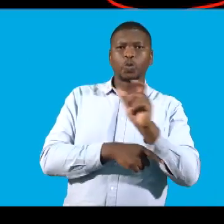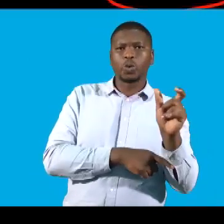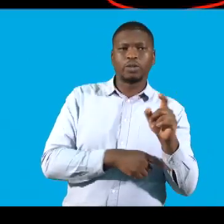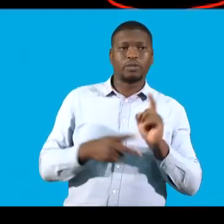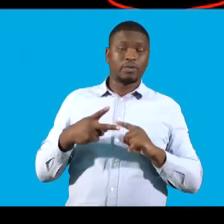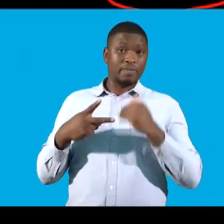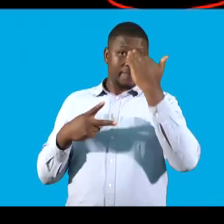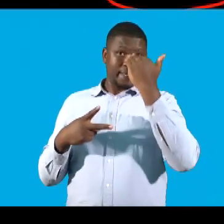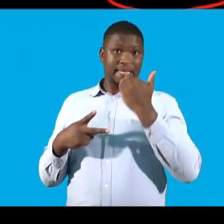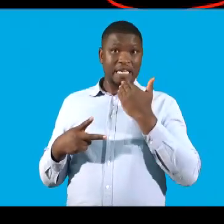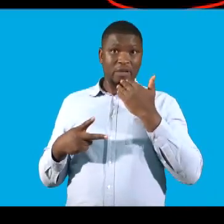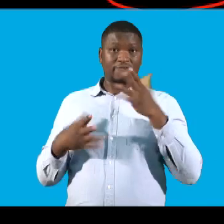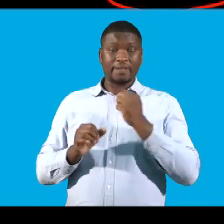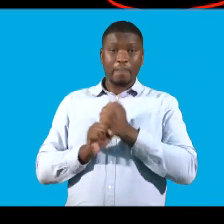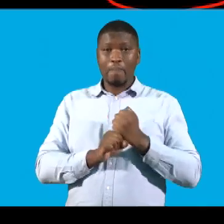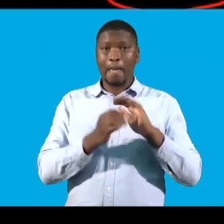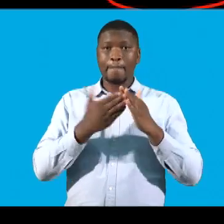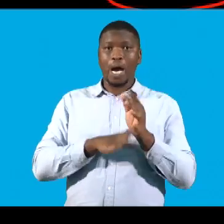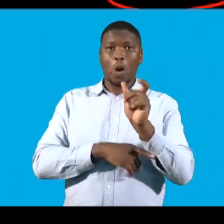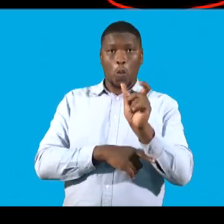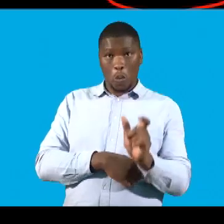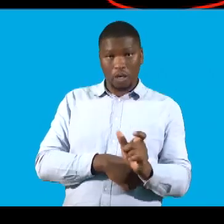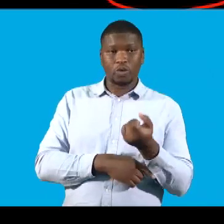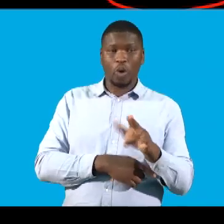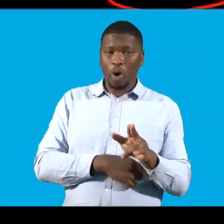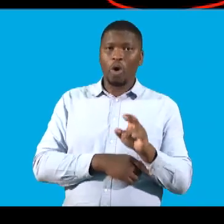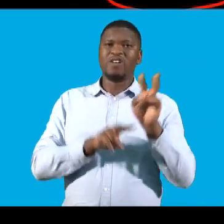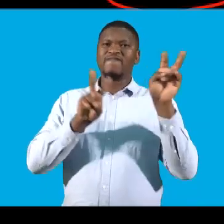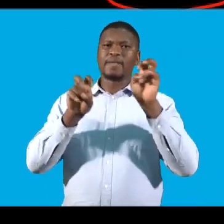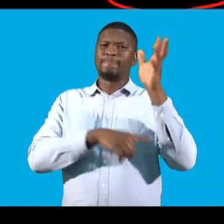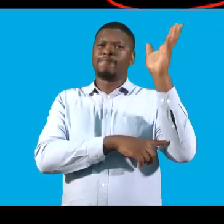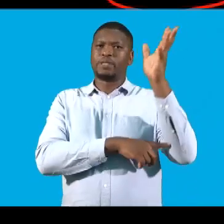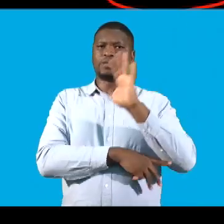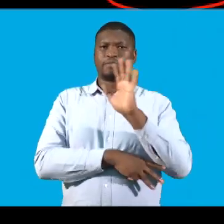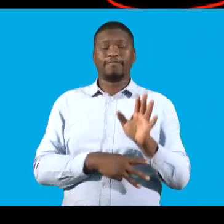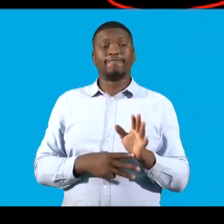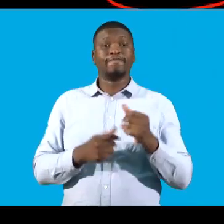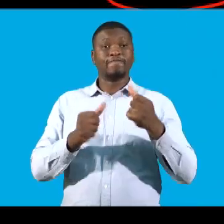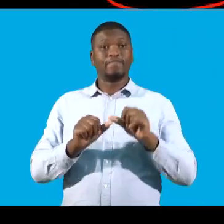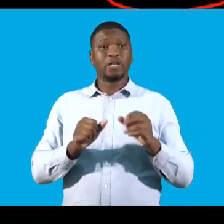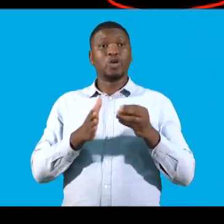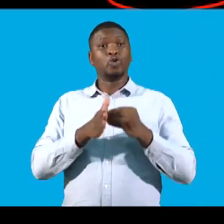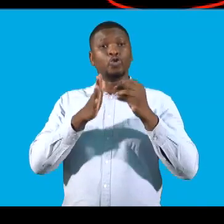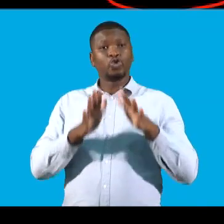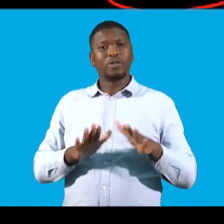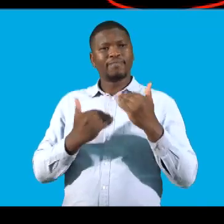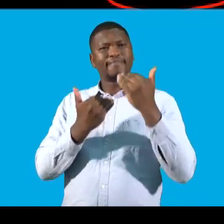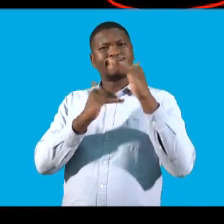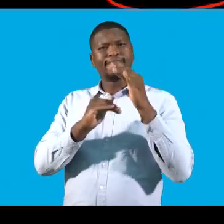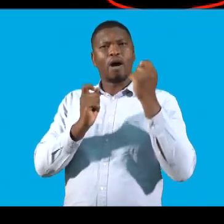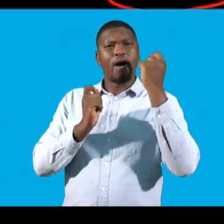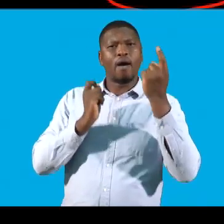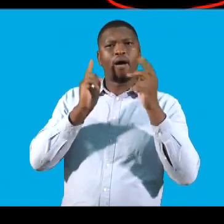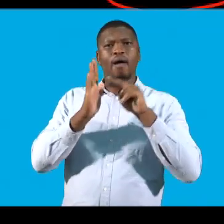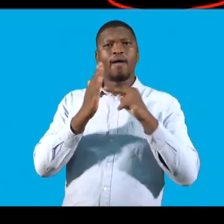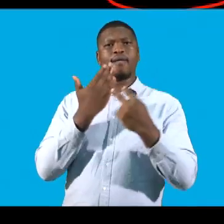imagery, the images created by the words or figures of speech. Learners have a limited understanding of the